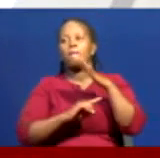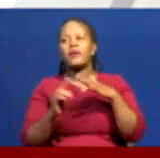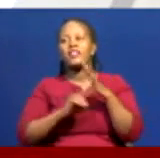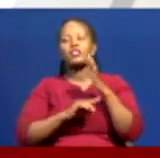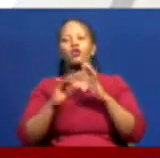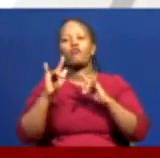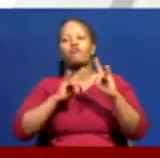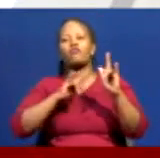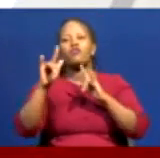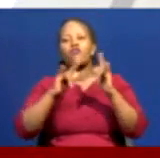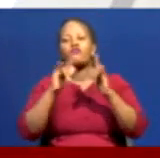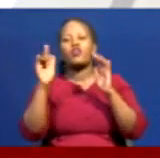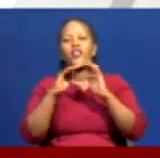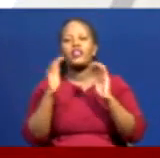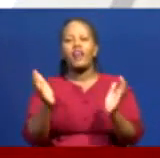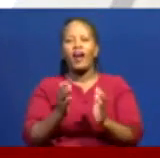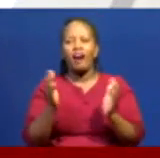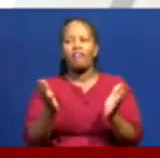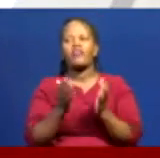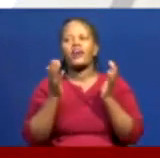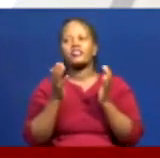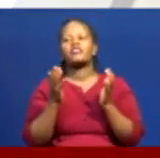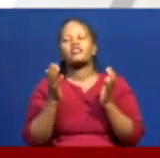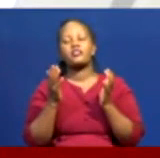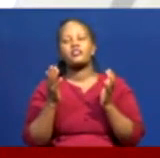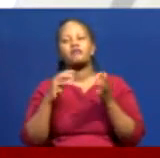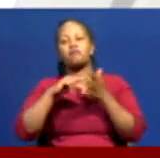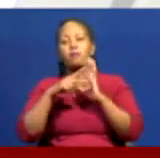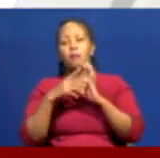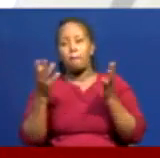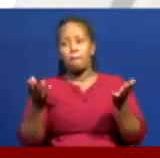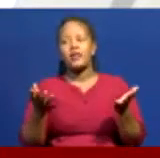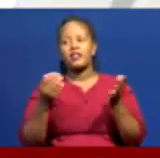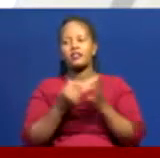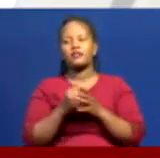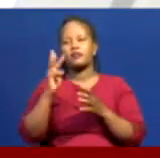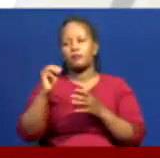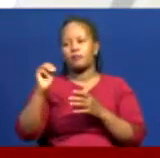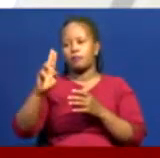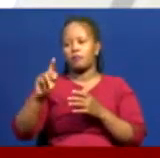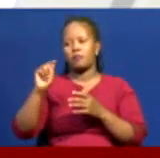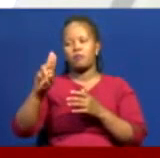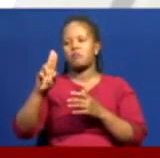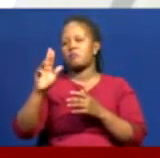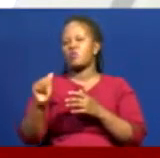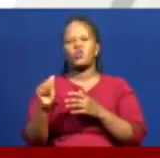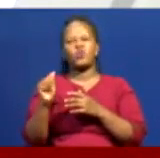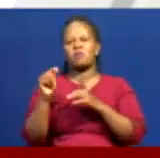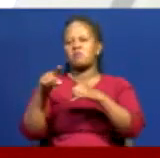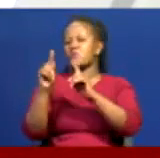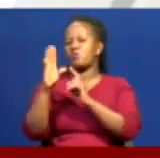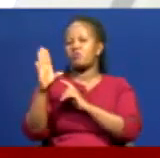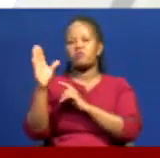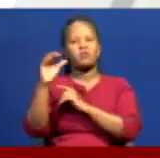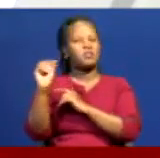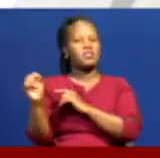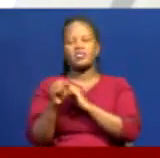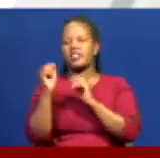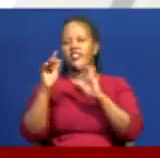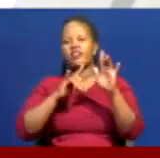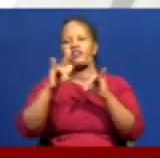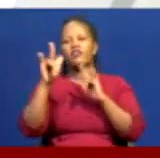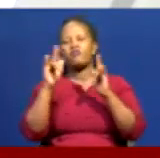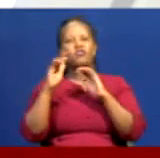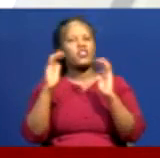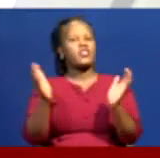Foreign Affairs and Diaspora Affairs, meaning that Alfred Mutua is no longer Cabinet Secretary of Foreign Affairs